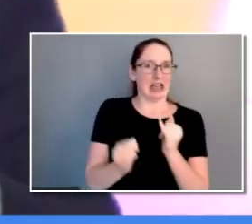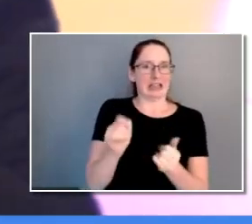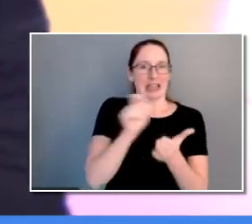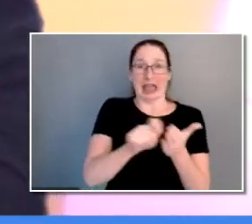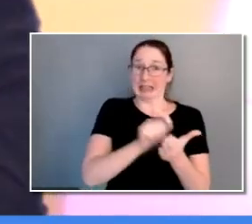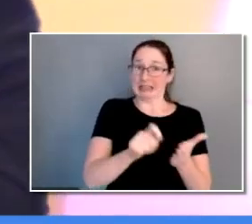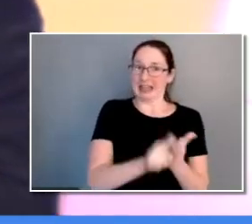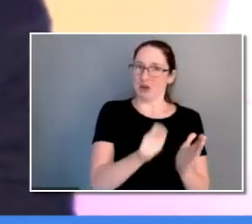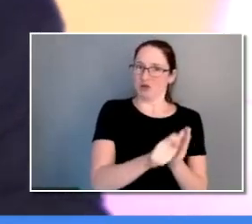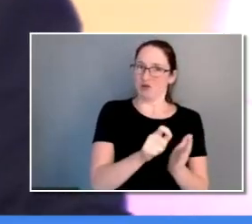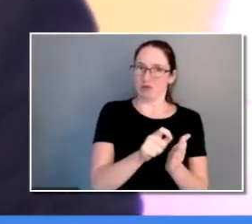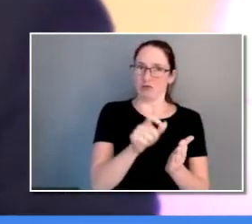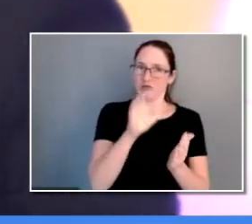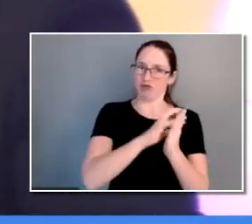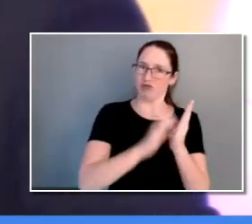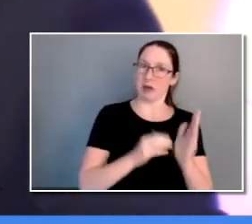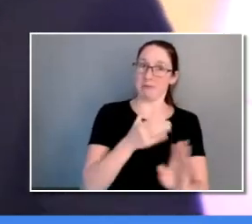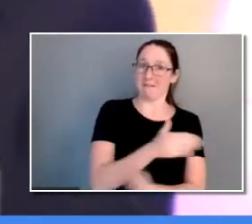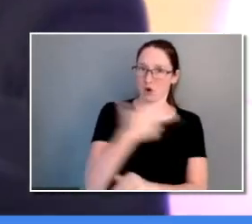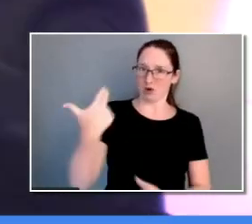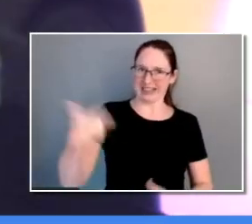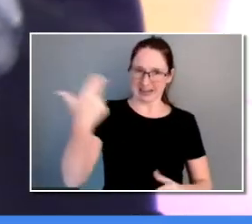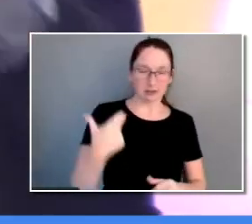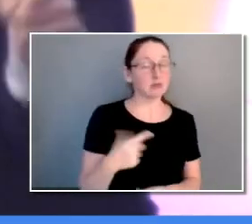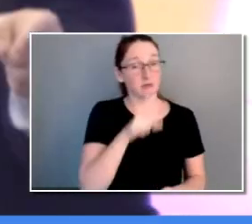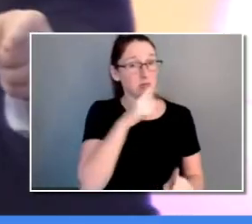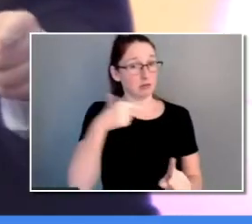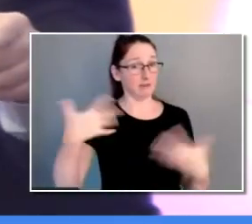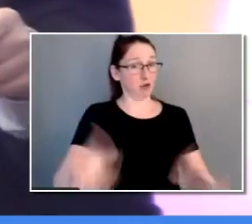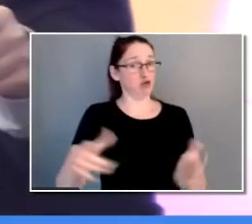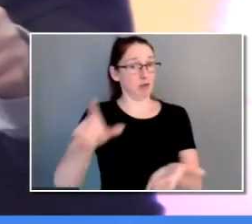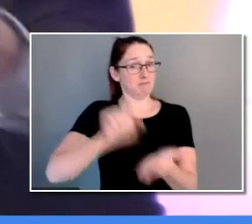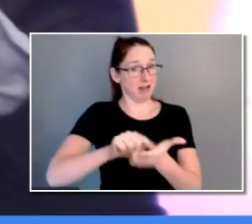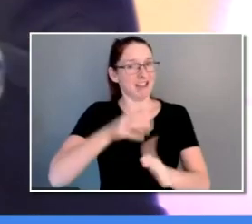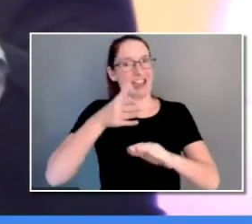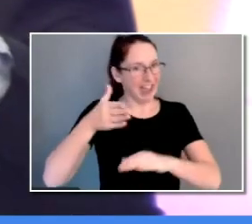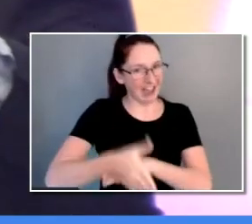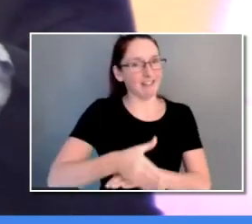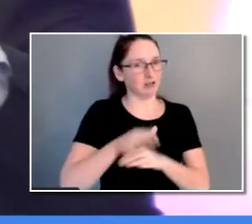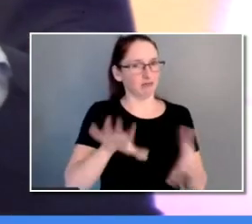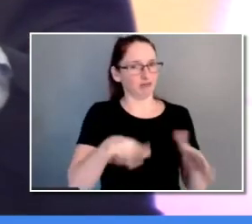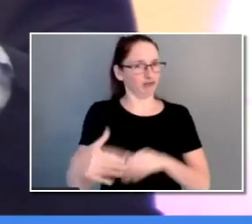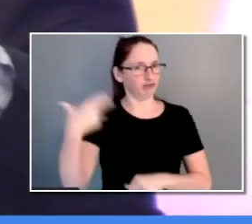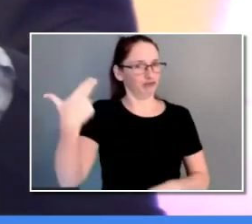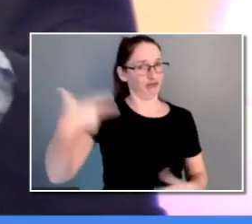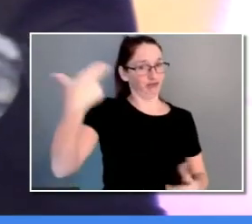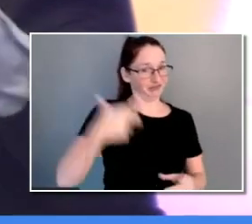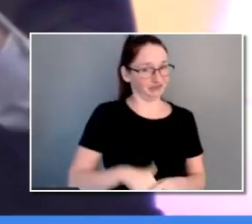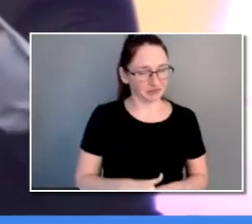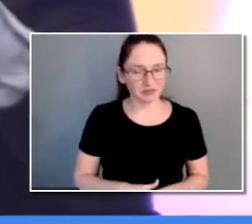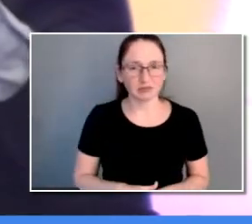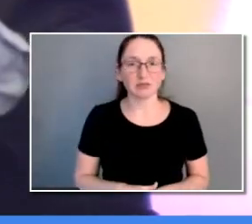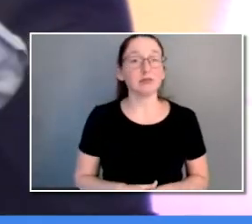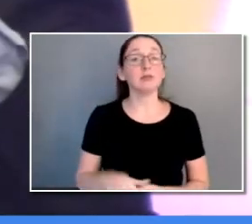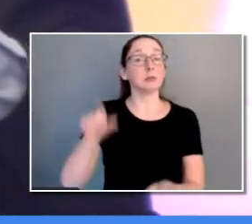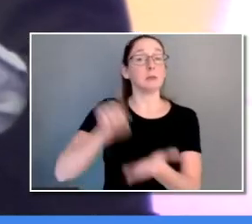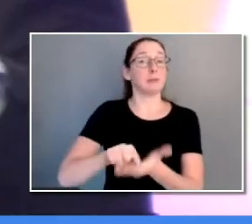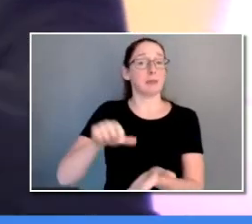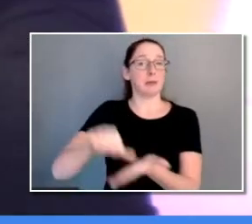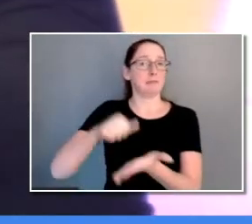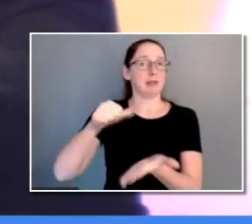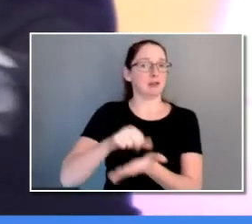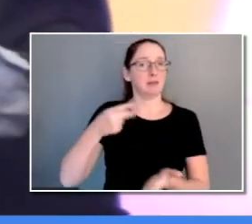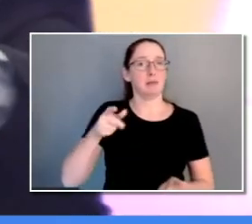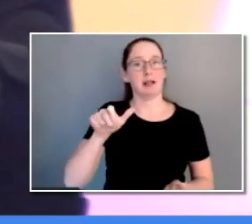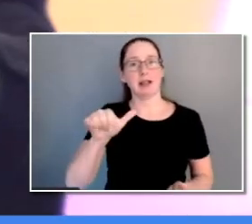wrote before he was assassinated. Now, it was published after his assassination. It was published in the pages of Playboy,